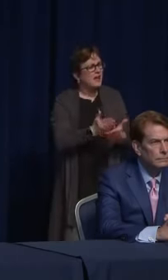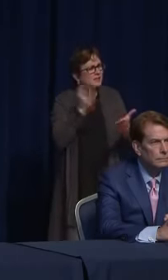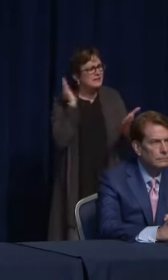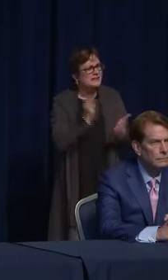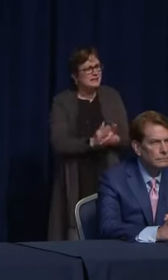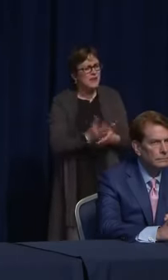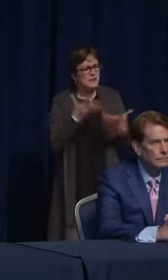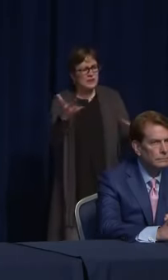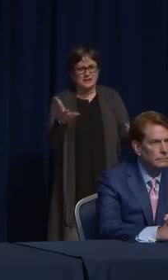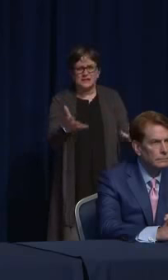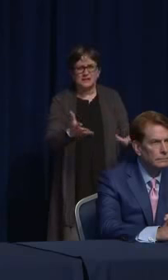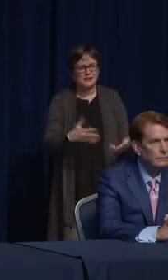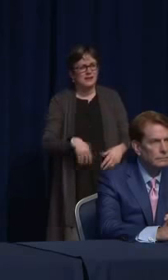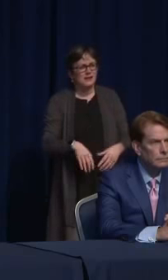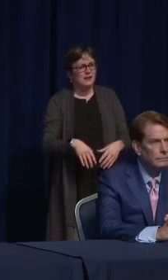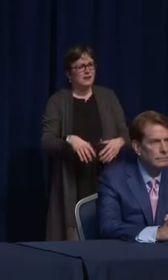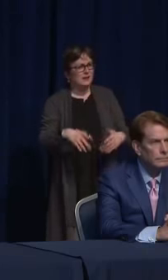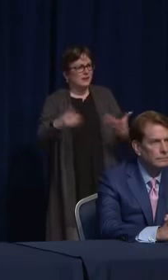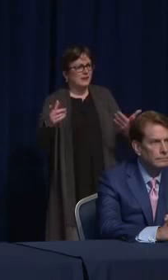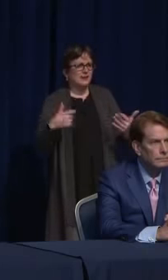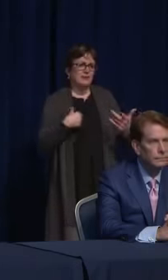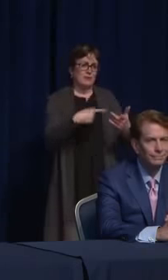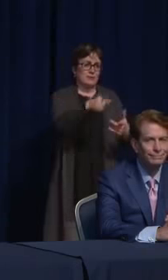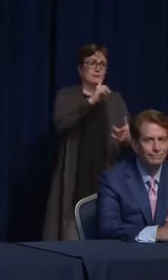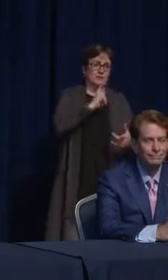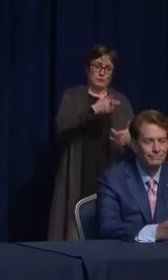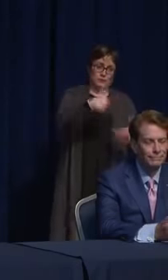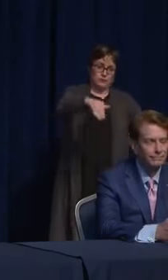follow Couldn't this. have said it better myself. And if not,